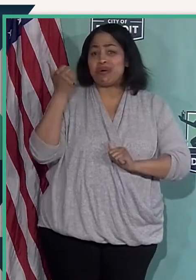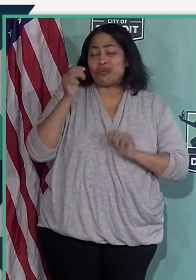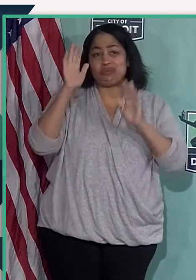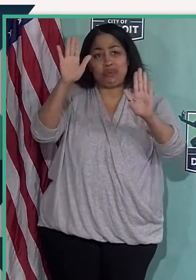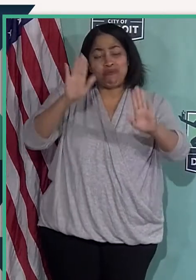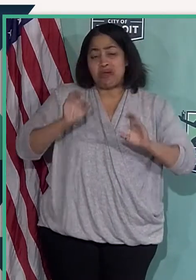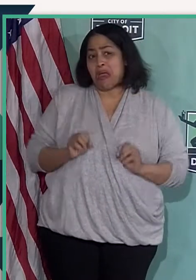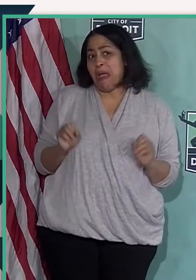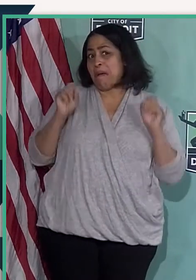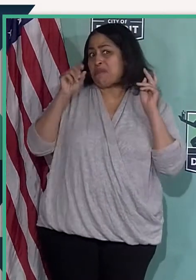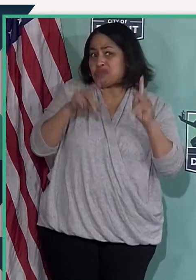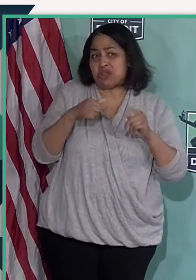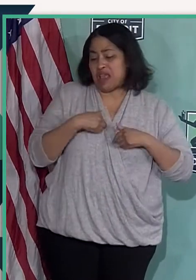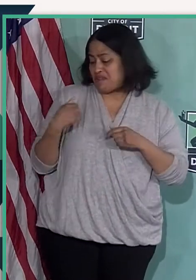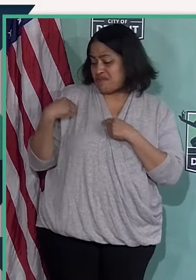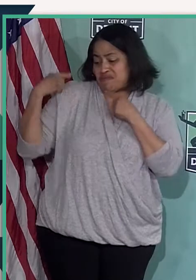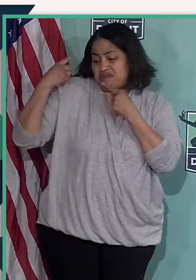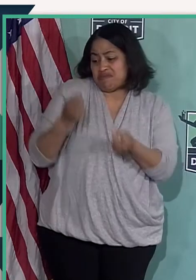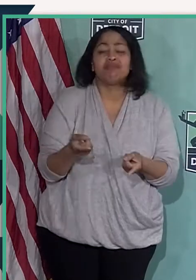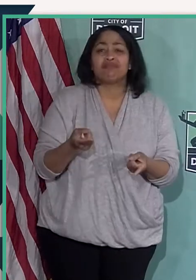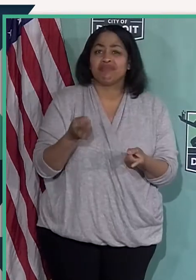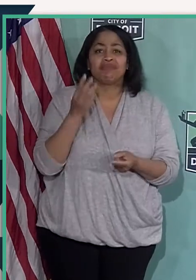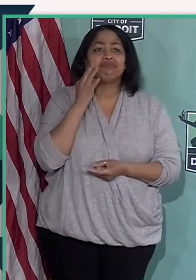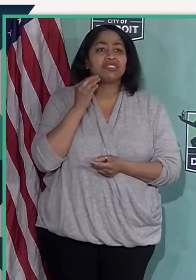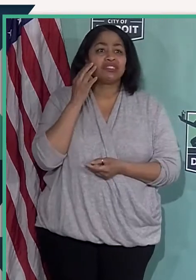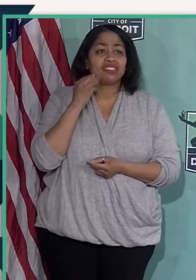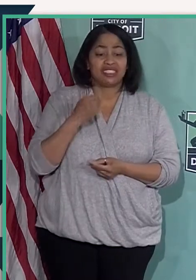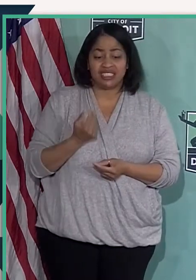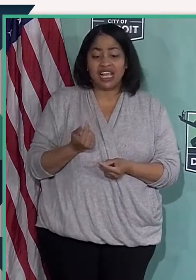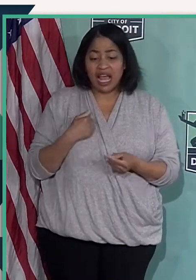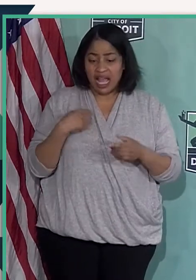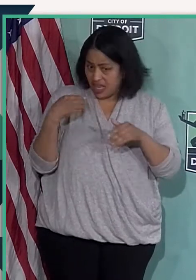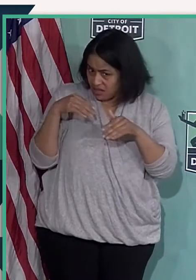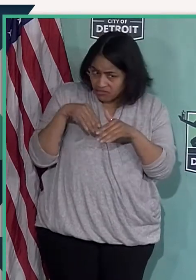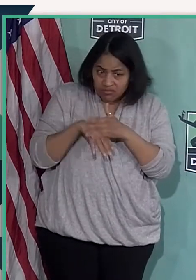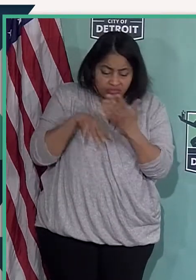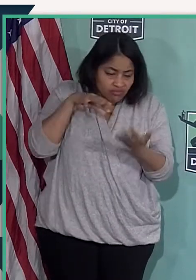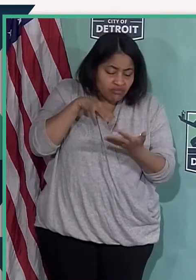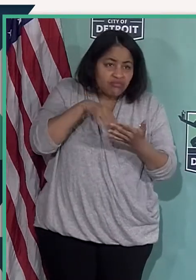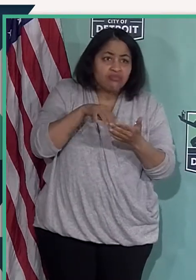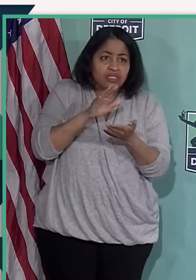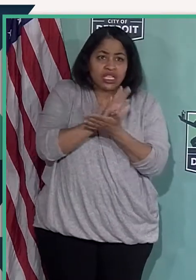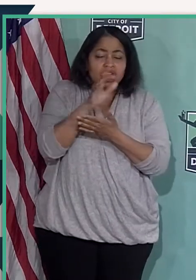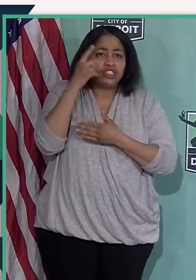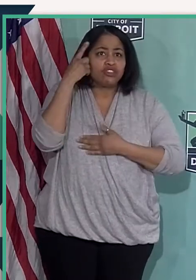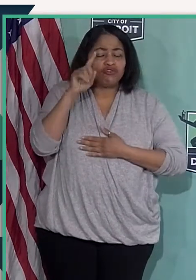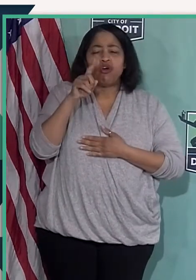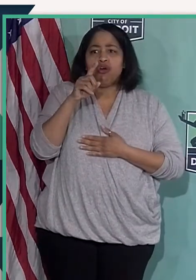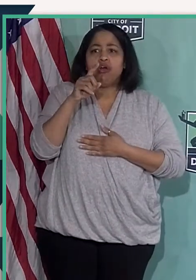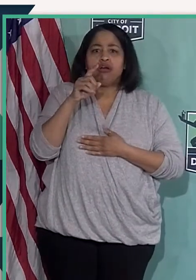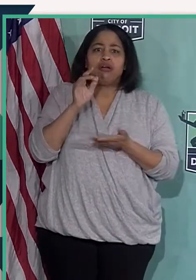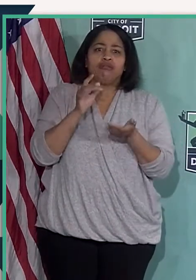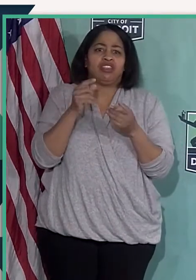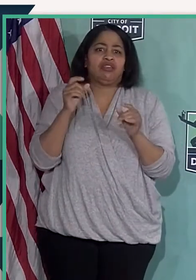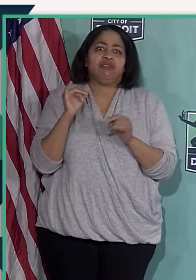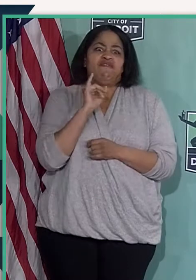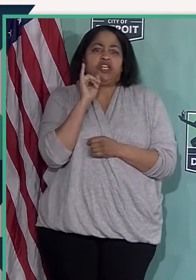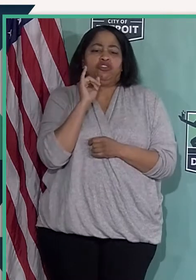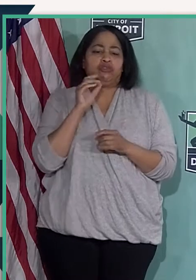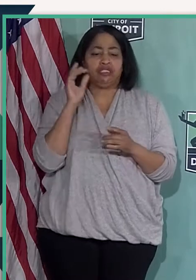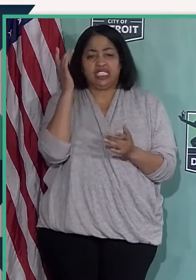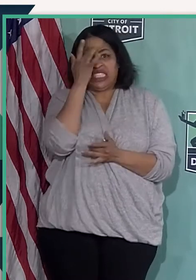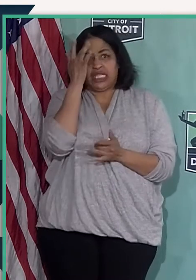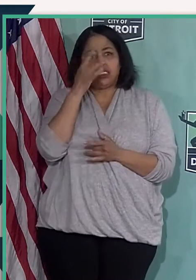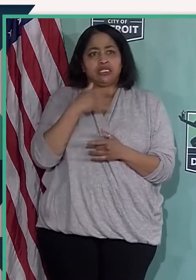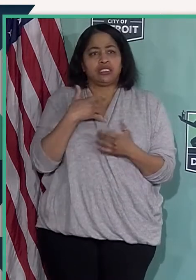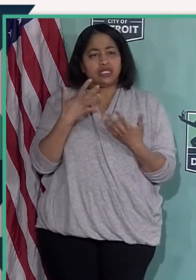had. I am going to medicine for infectious diseases, so I thought that I wanted to go to help to learn